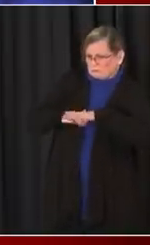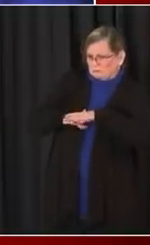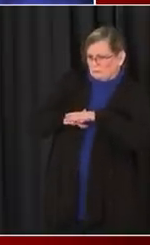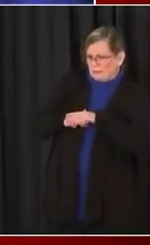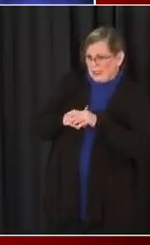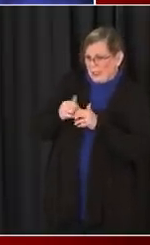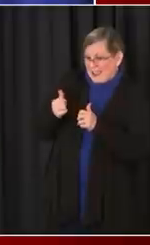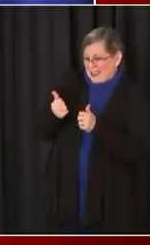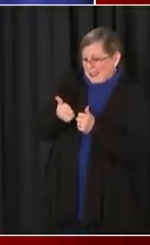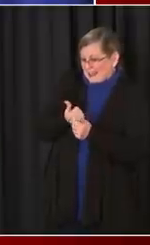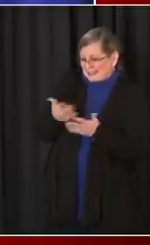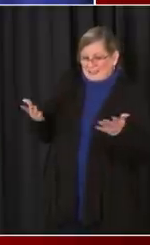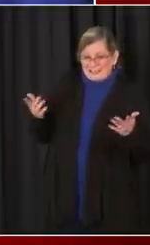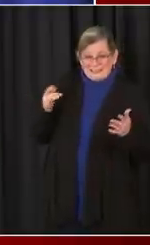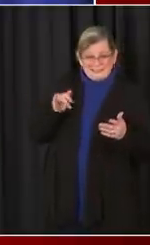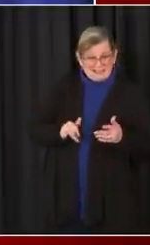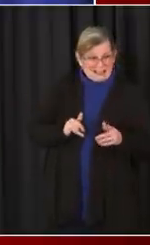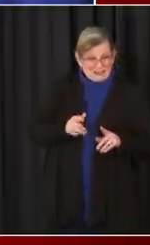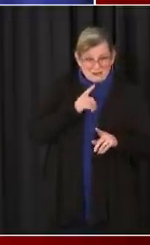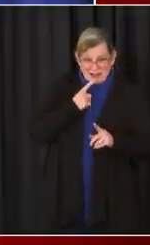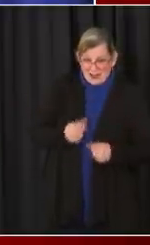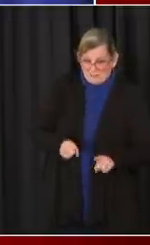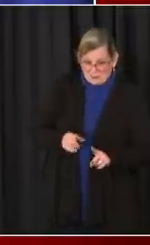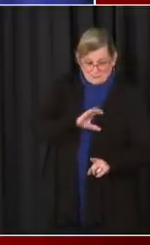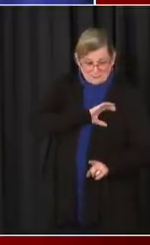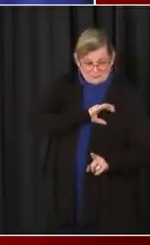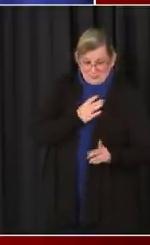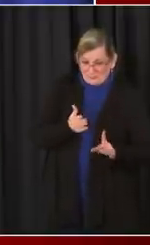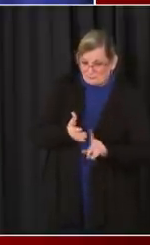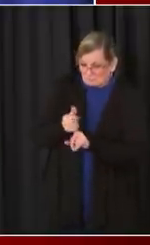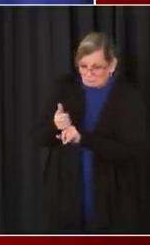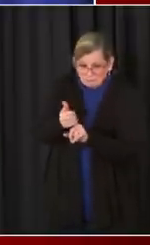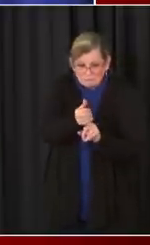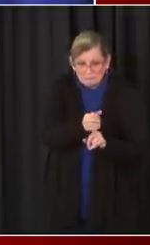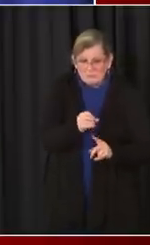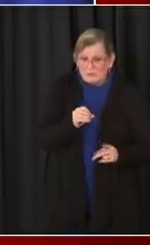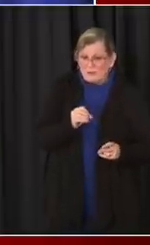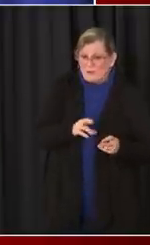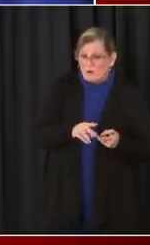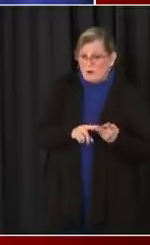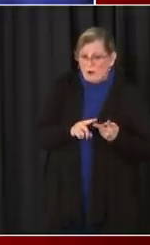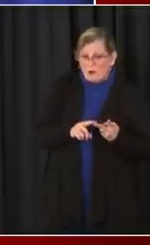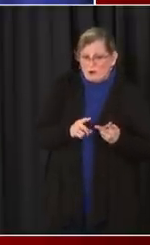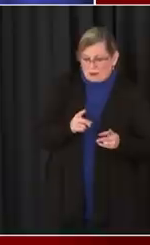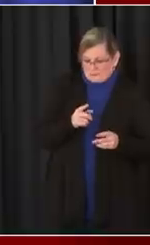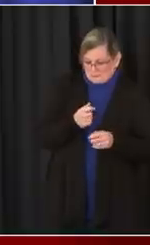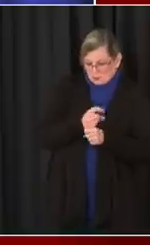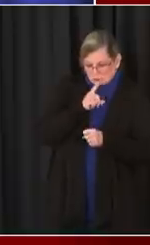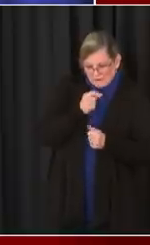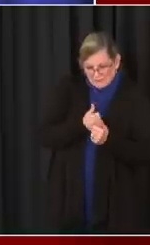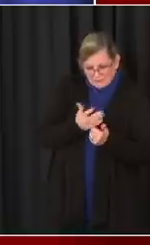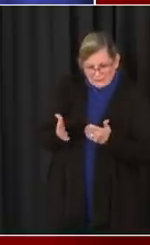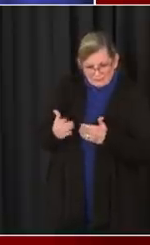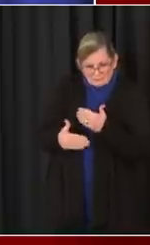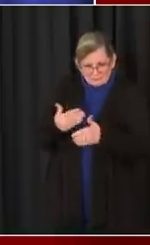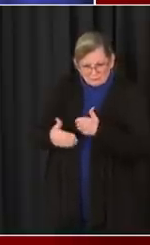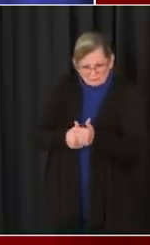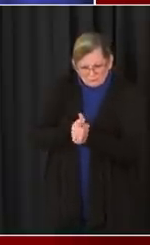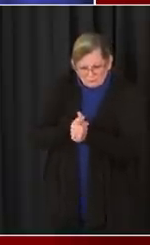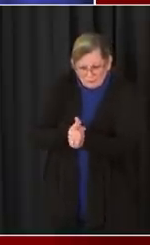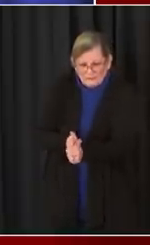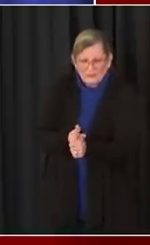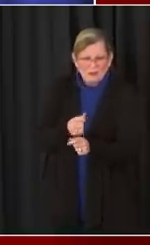that everything is legal and the arrests that our officers make are prosecuted, that we follow a